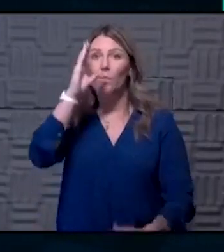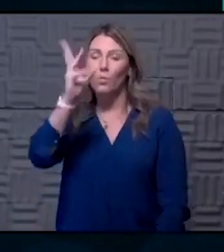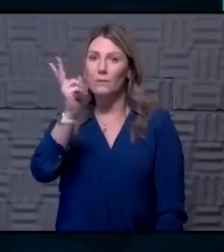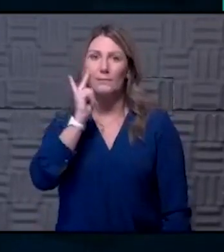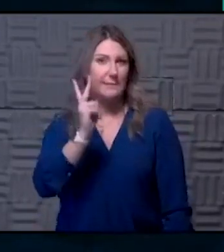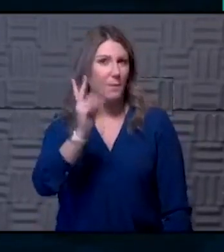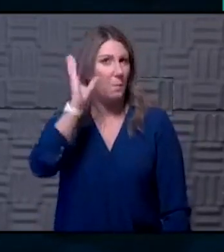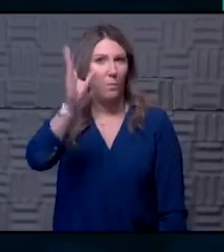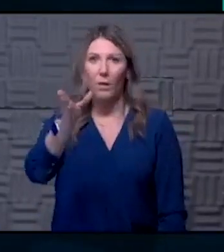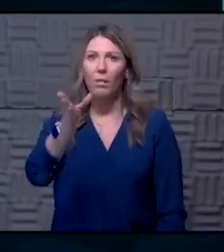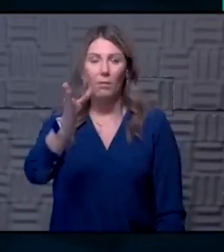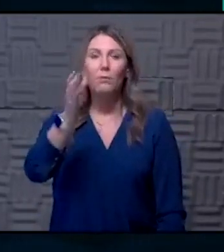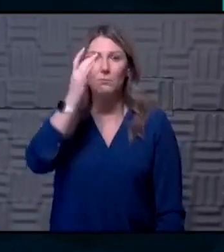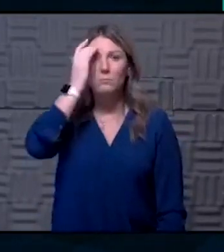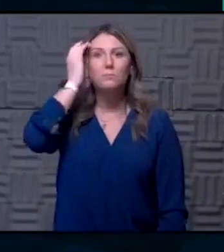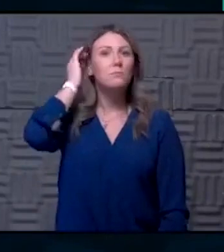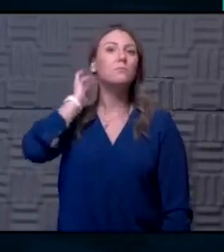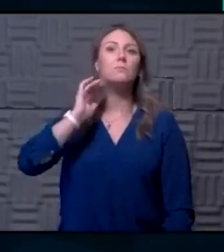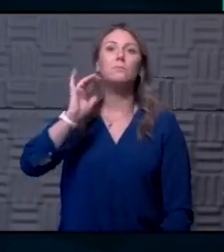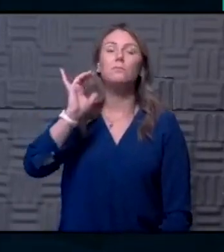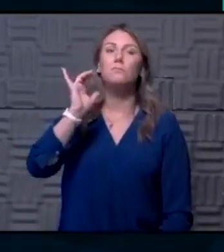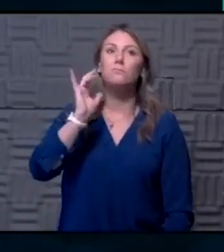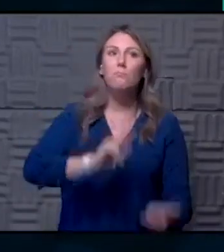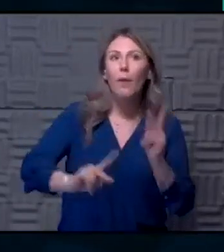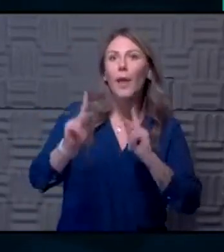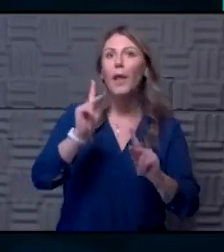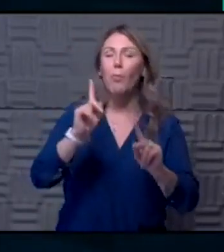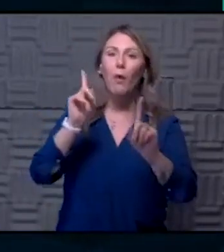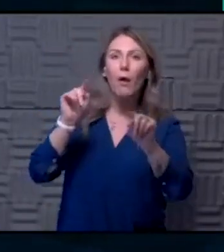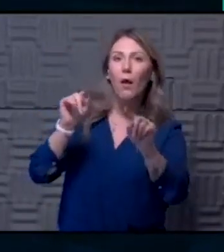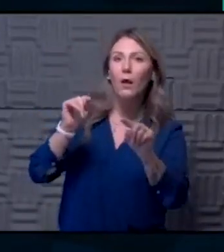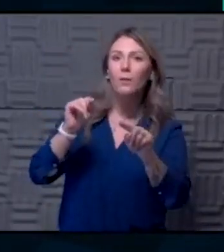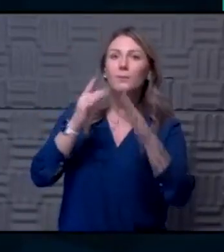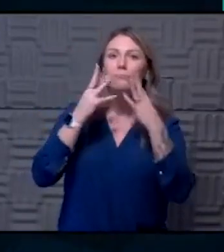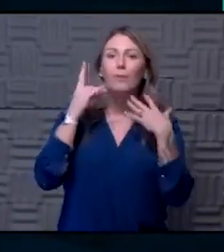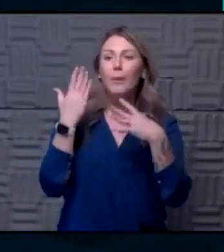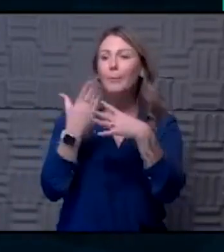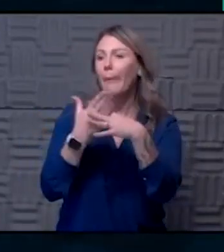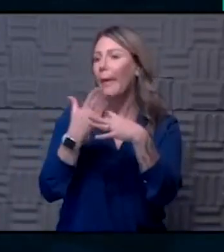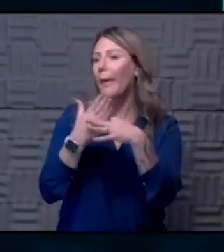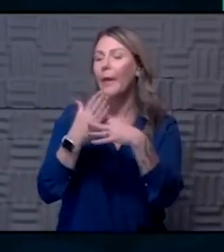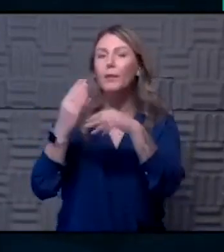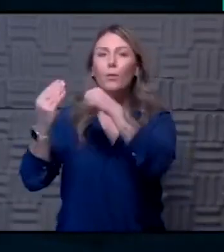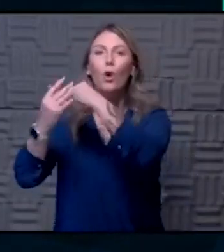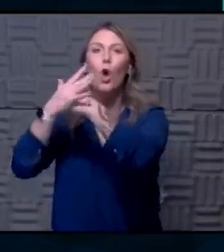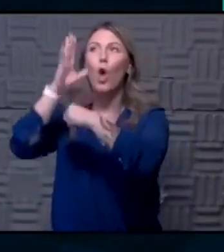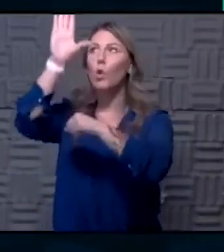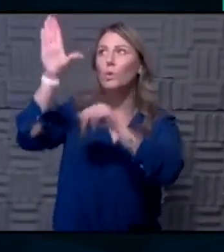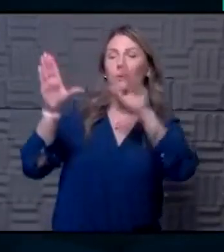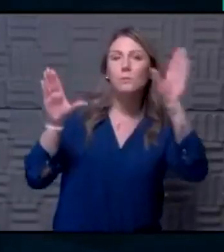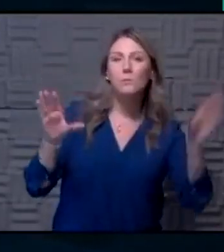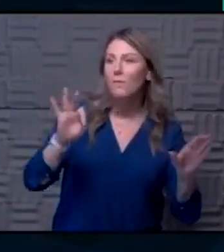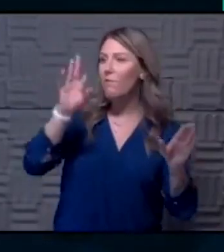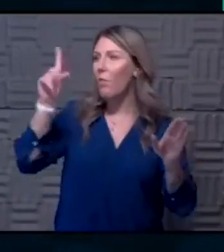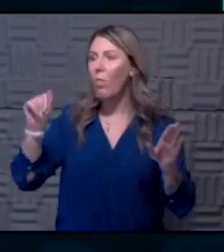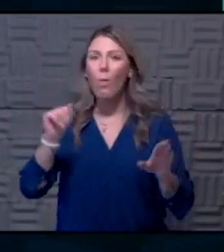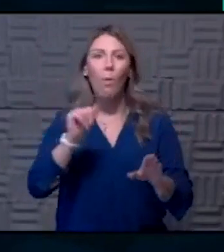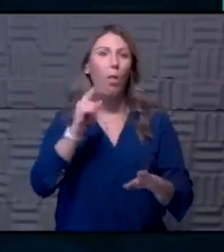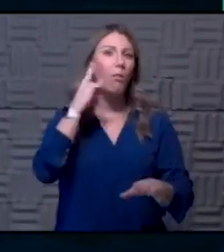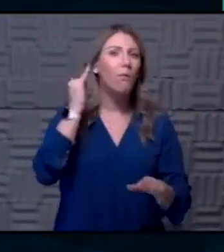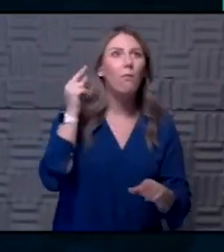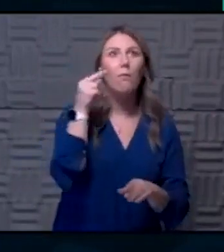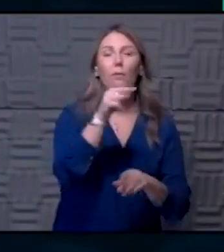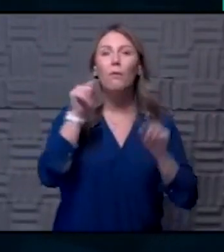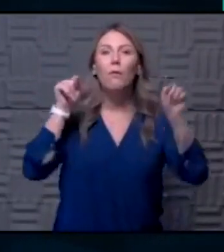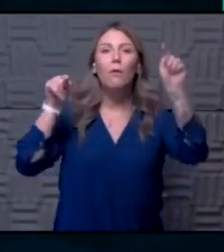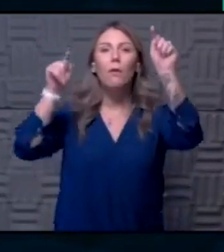see if, people are going on spring breaks and visiting people on the coast and everywhere else. So we have not ramped up the